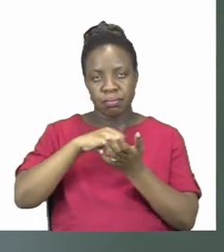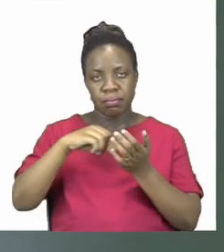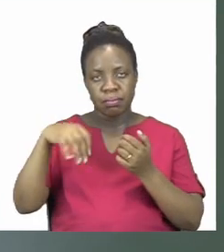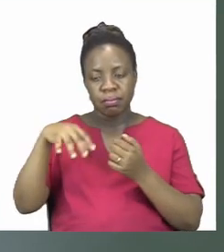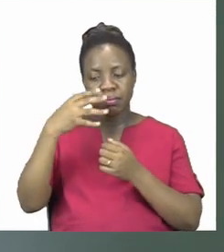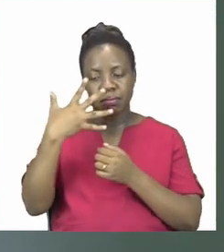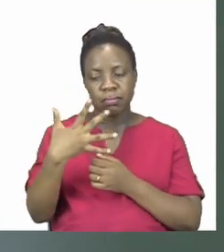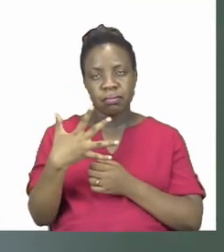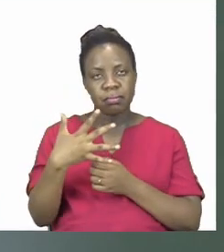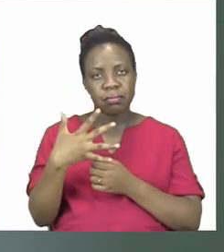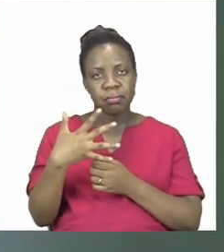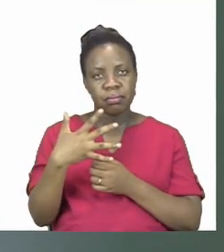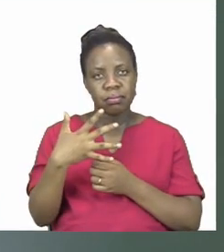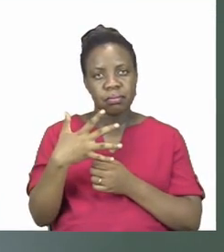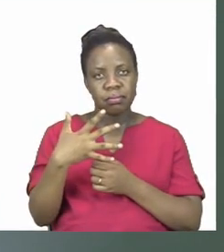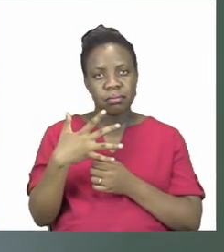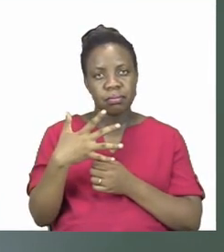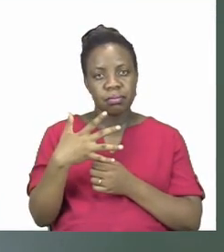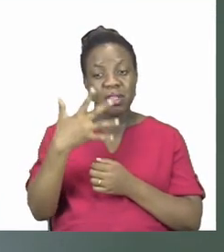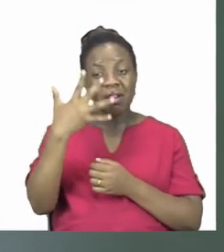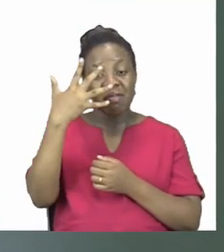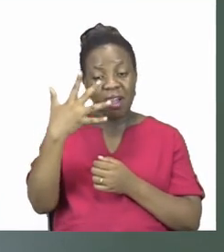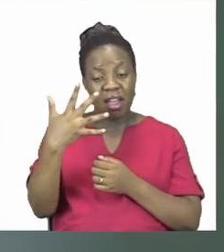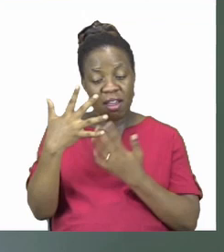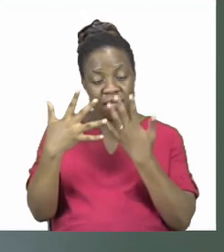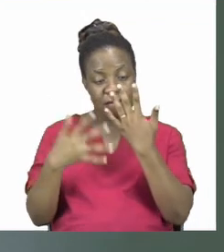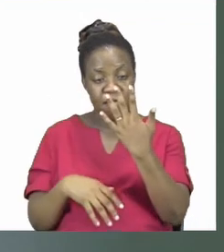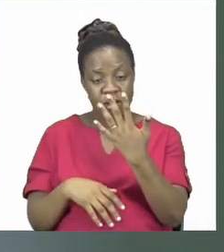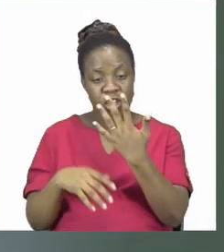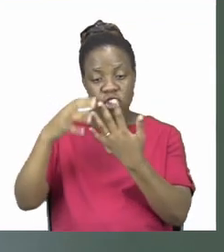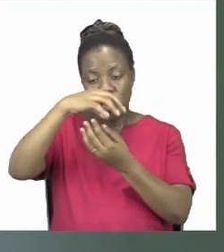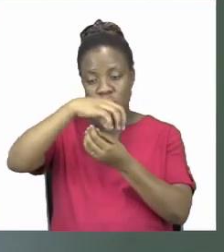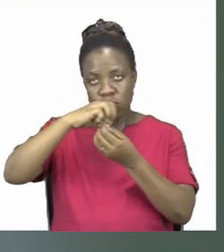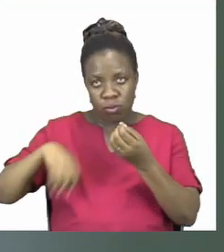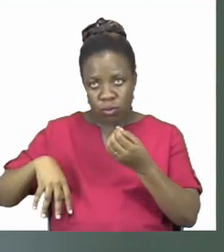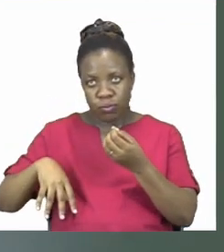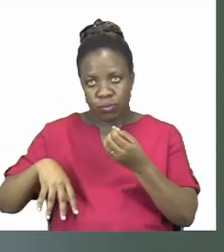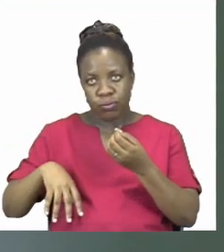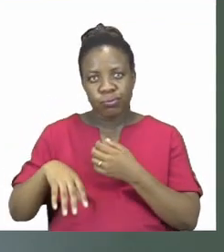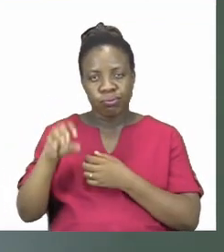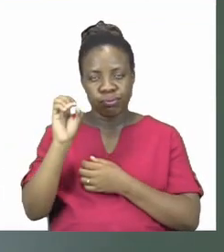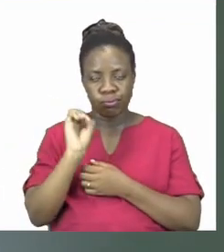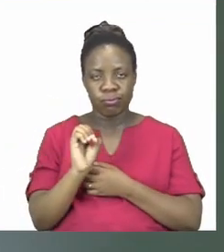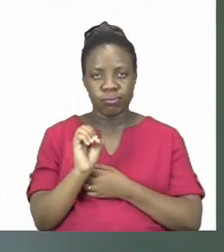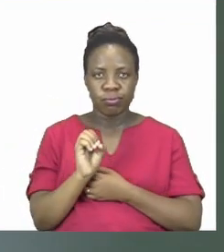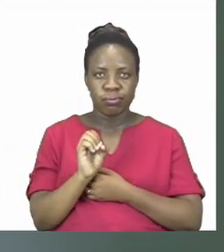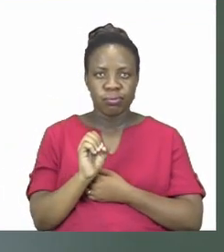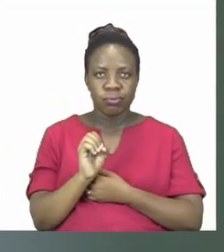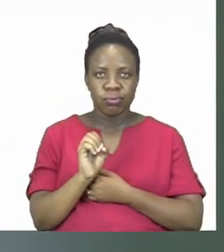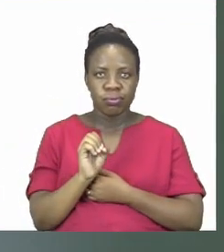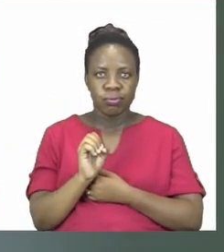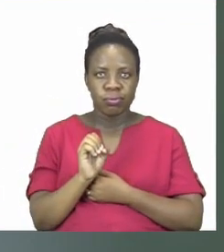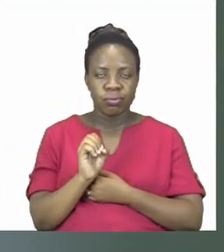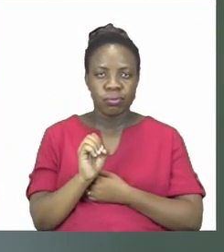5. When you have 5 and you take away 5, then you are left with 0.